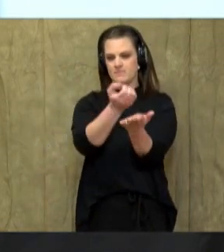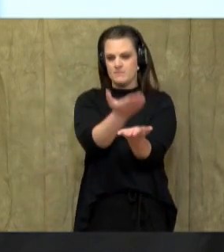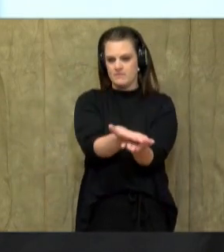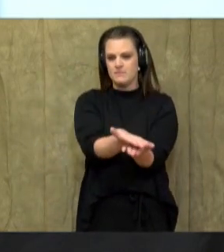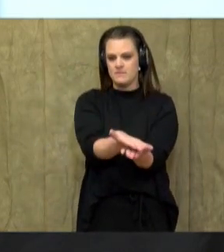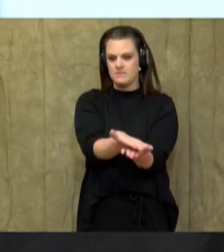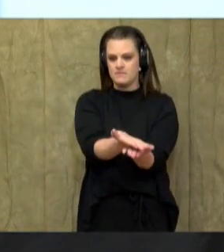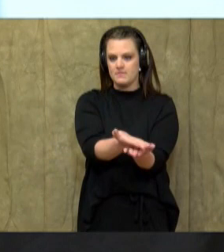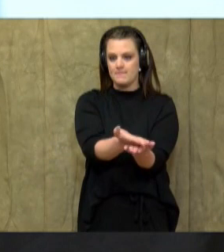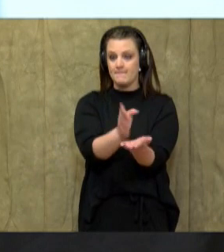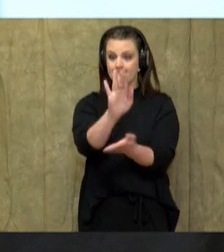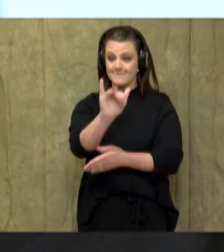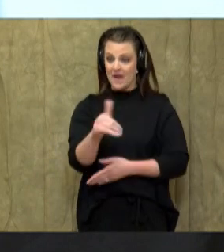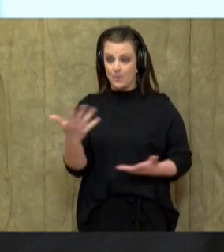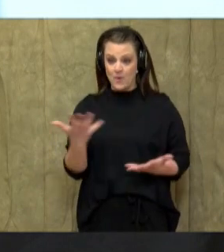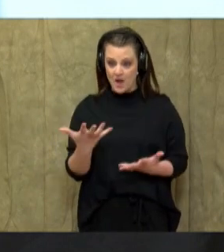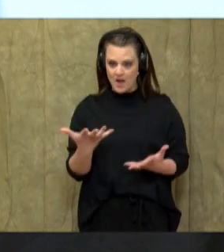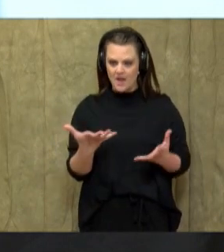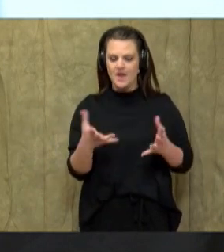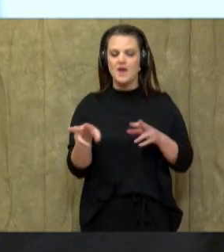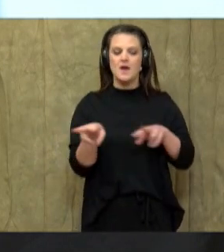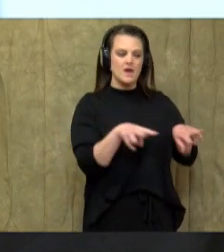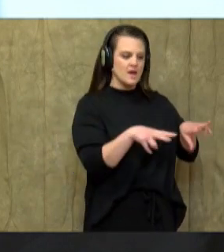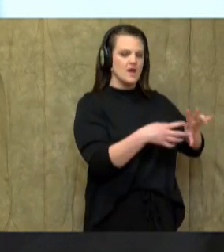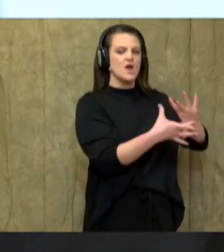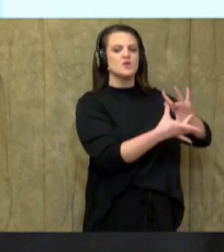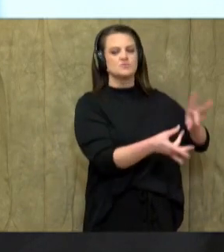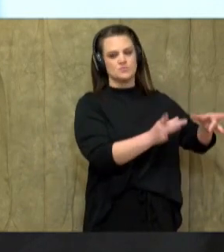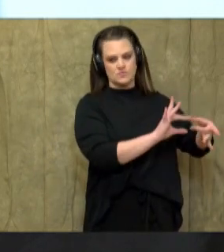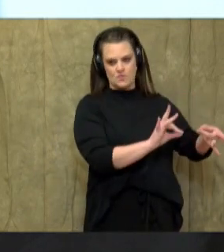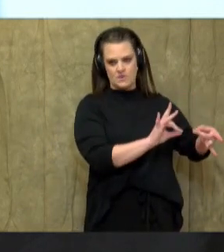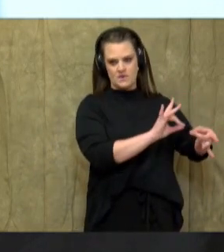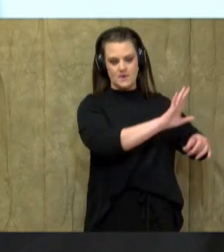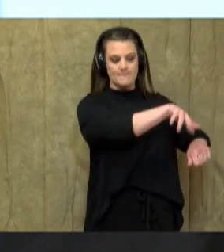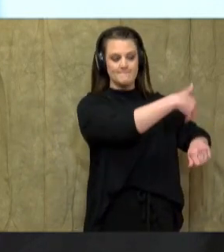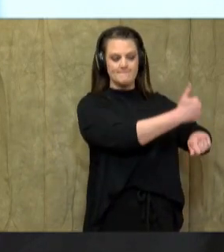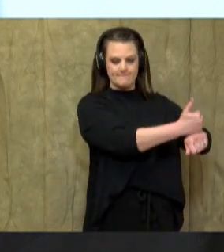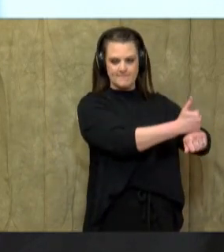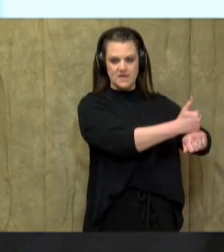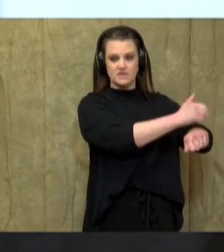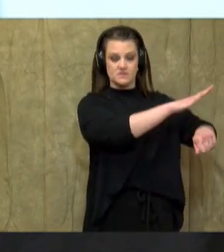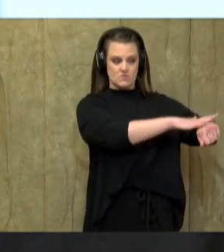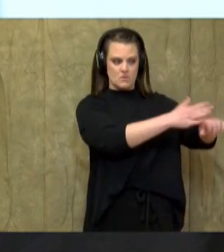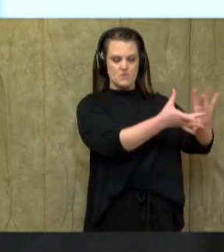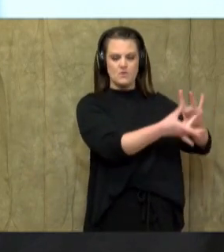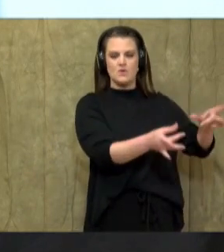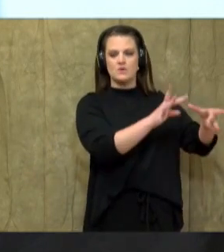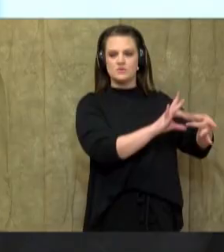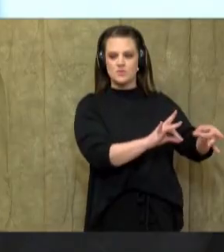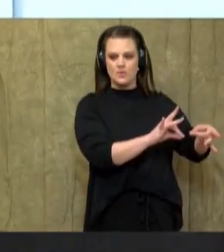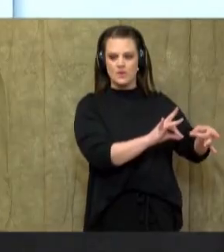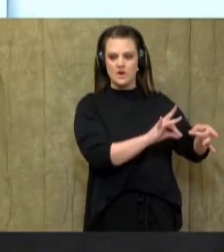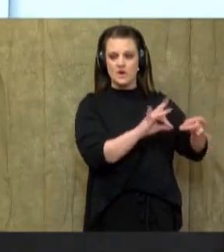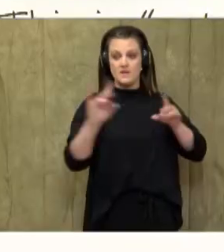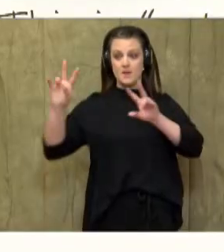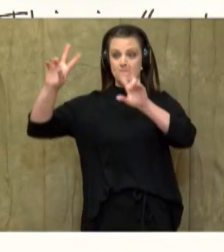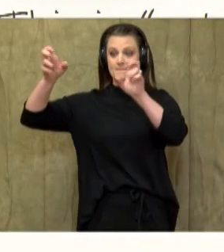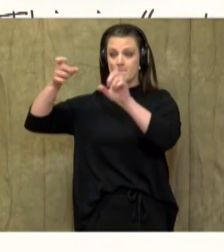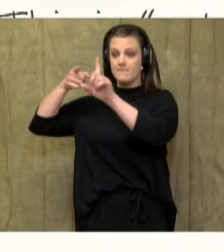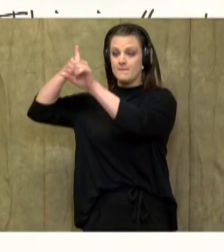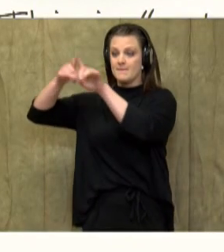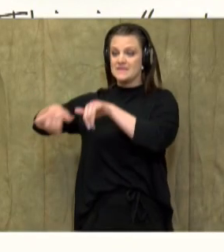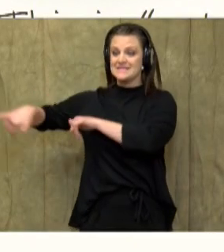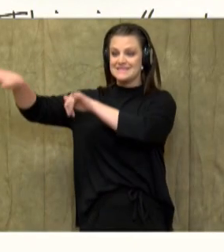the text and based on the text. Again, going back to that standard, the text is in